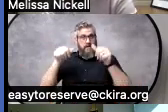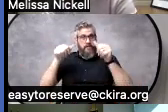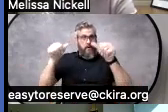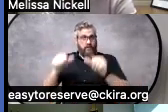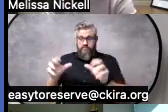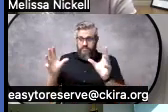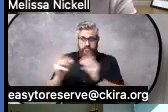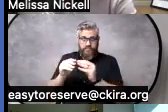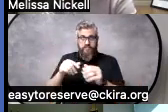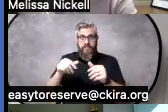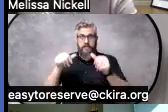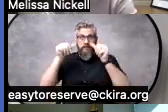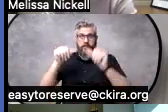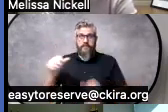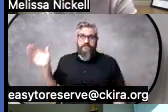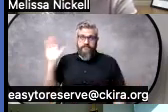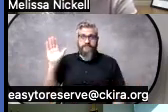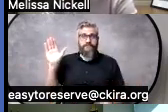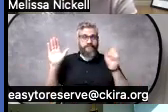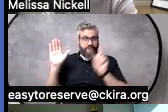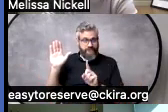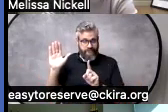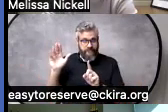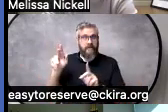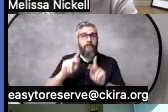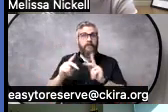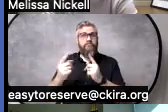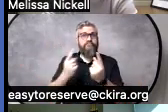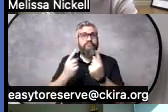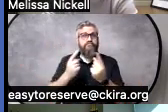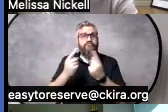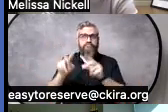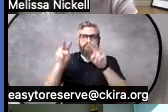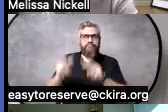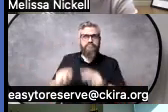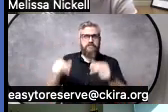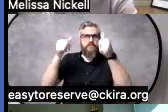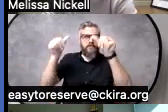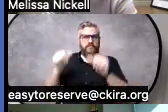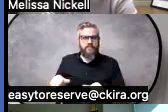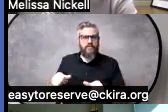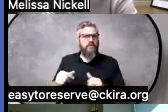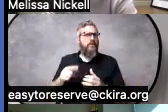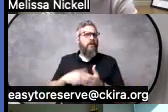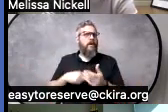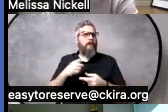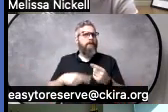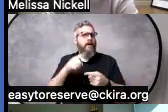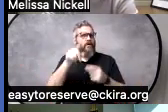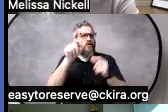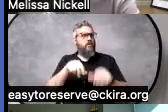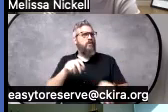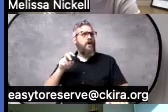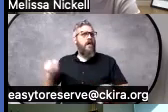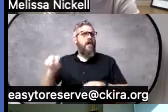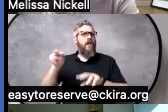standing at your poster and people are coming to see your poster. But what about the times when you can go around and look at other posters? What are some of